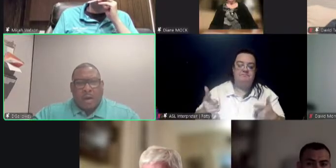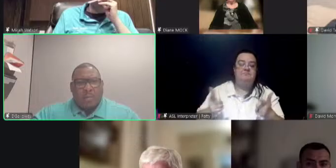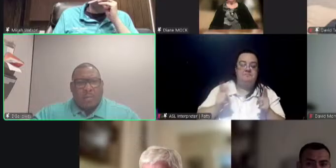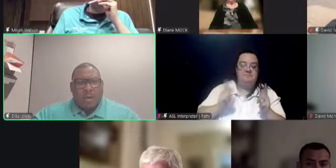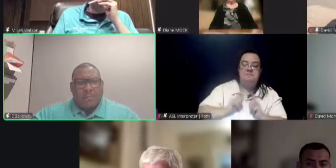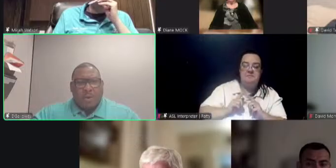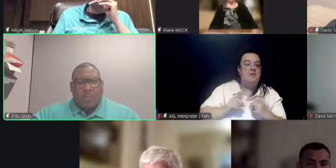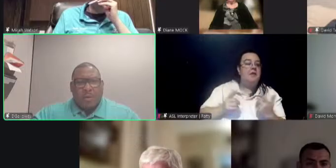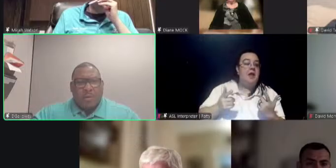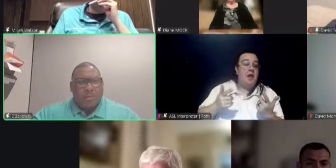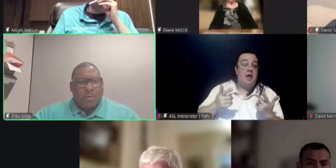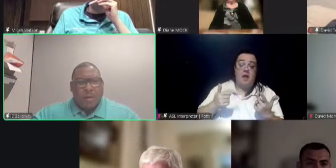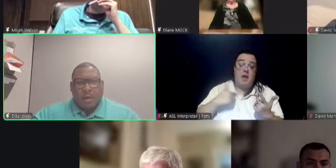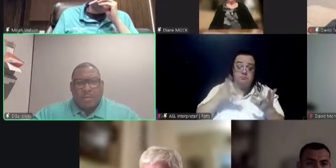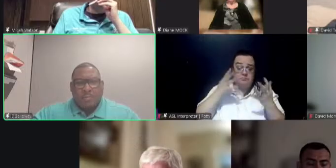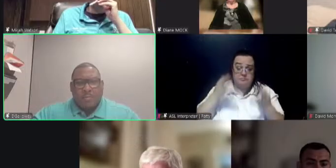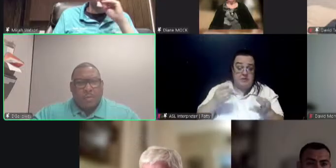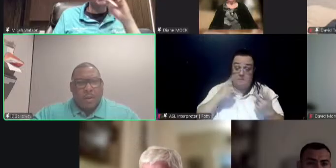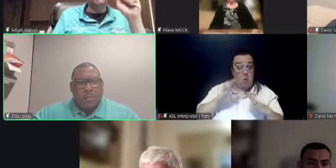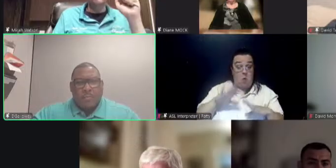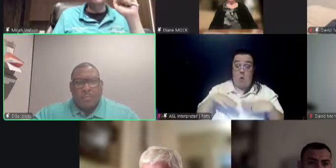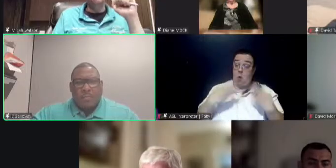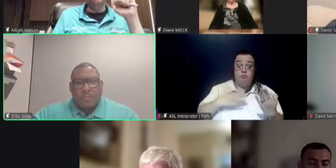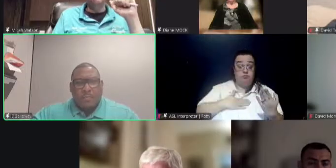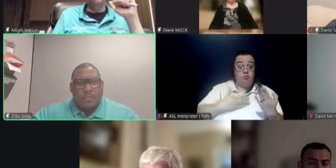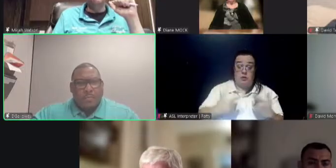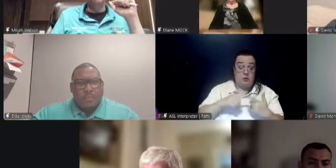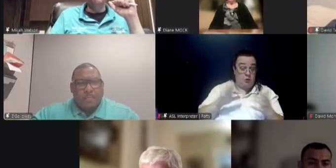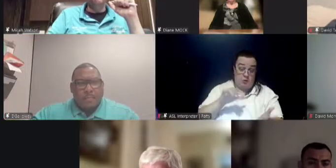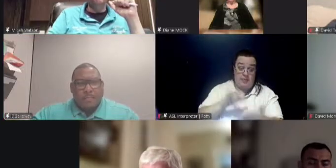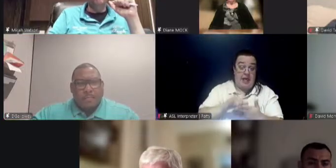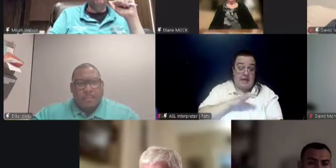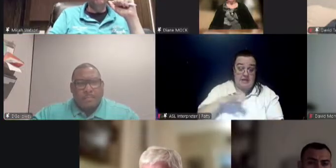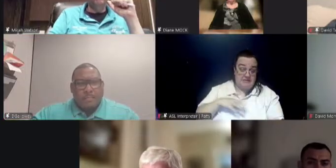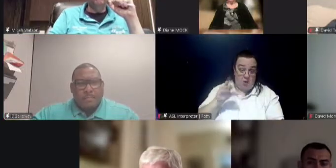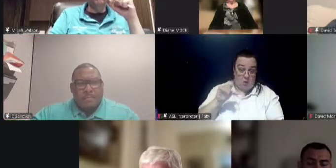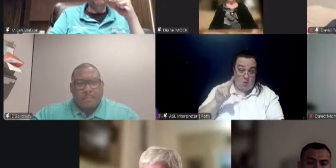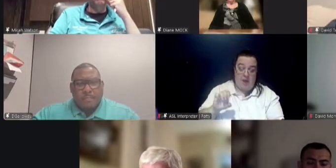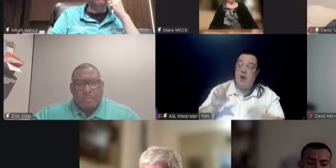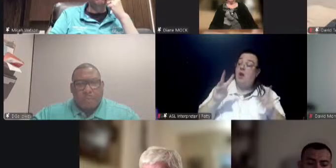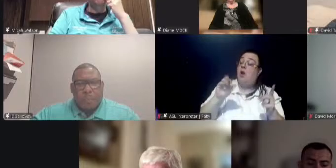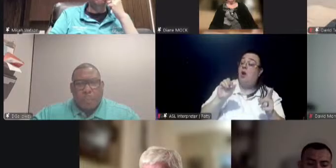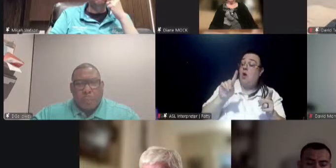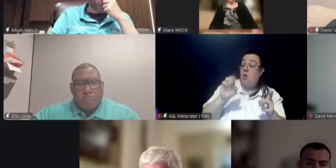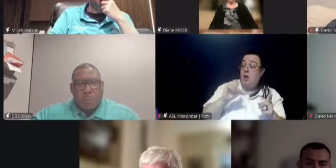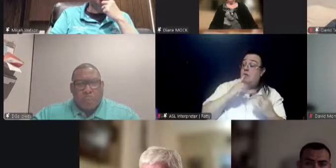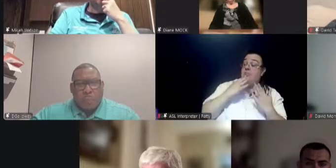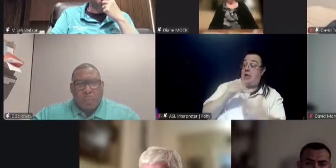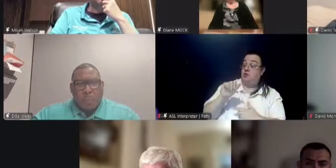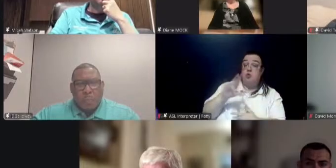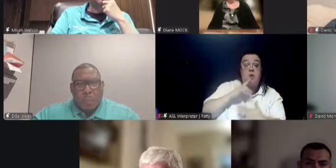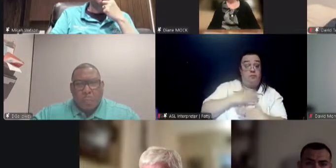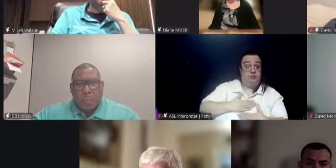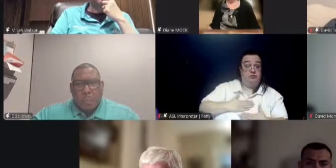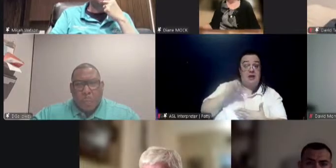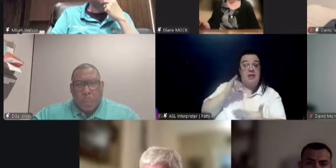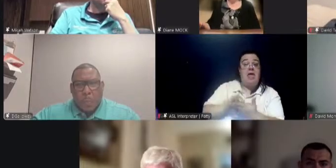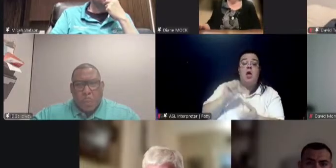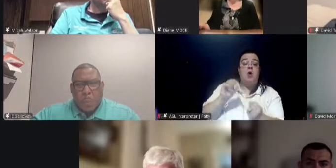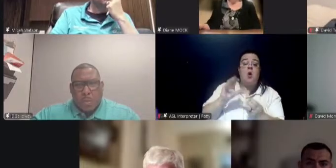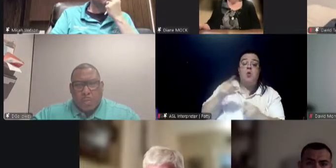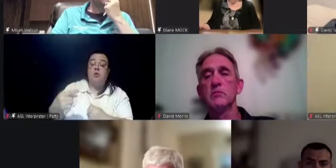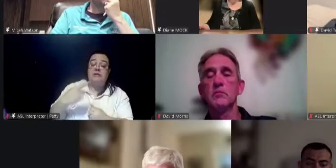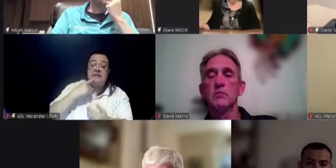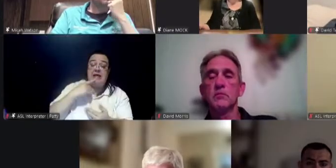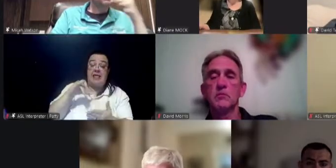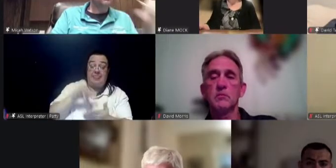yeah, I'm definitely open to doing that, Councilmember Wade. And just to respond, thank you, sir. I really appreciate that. So you're saying that an